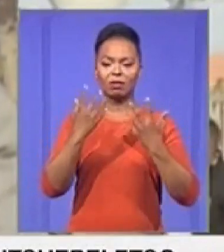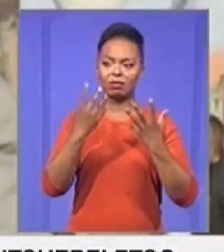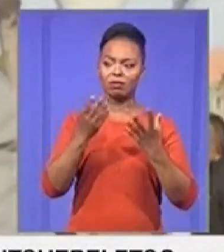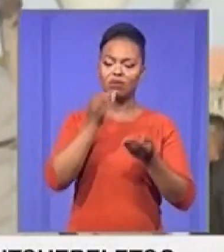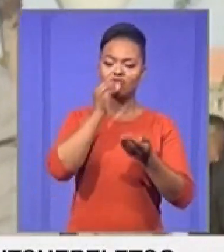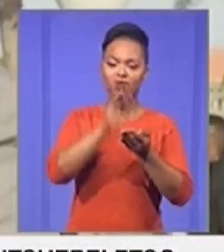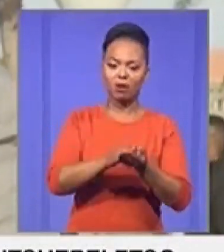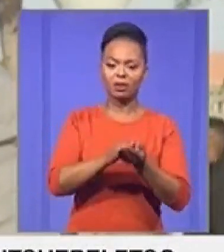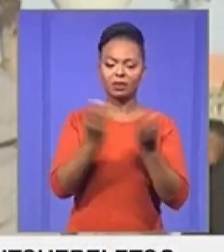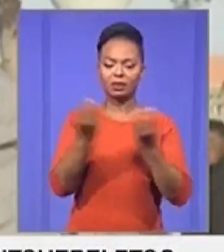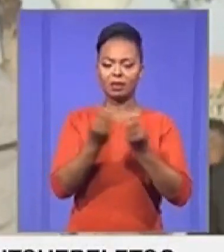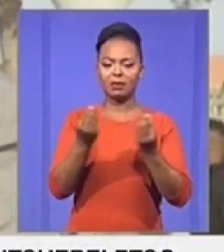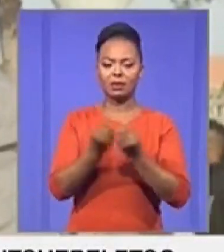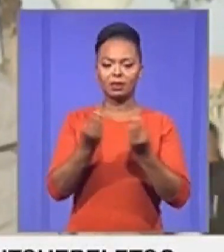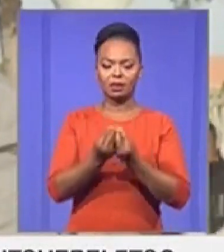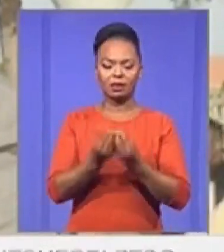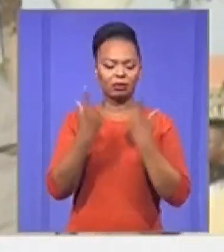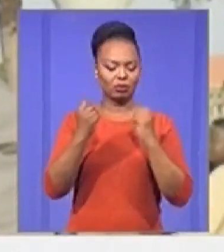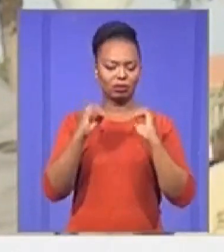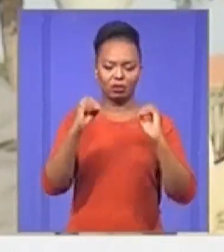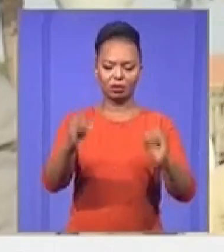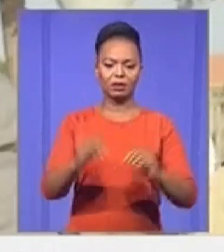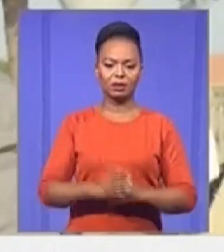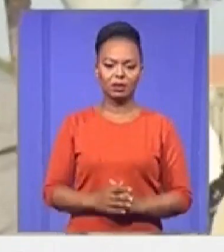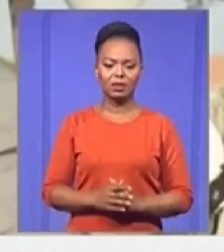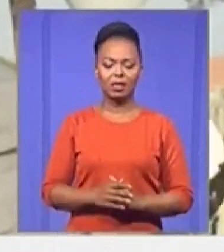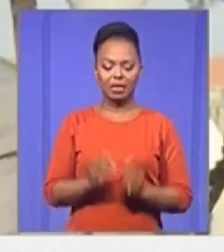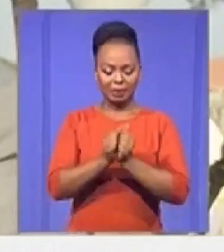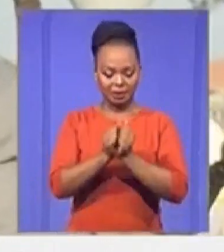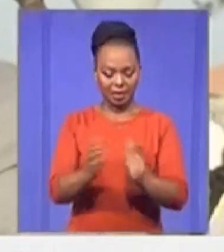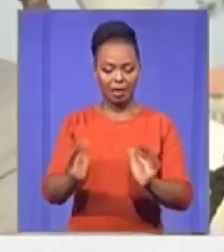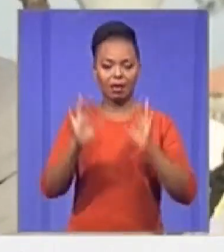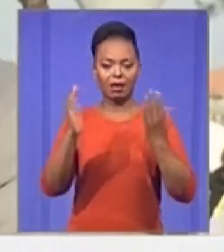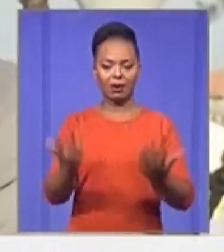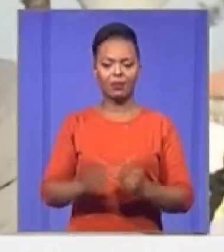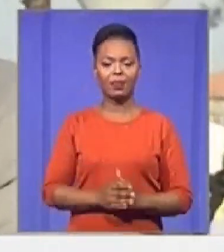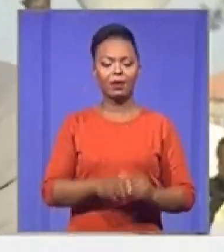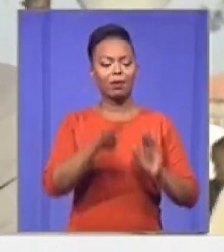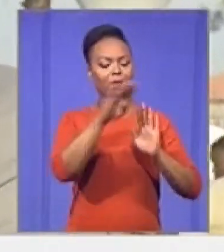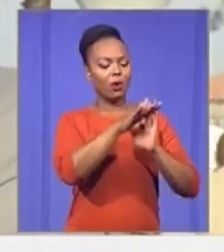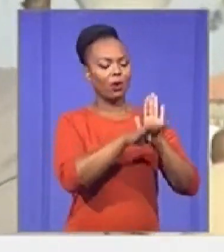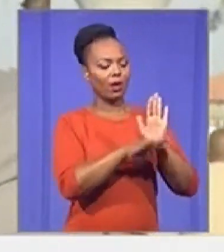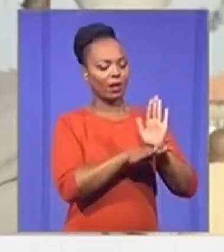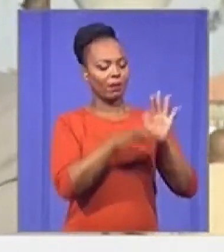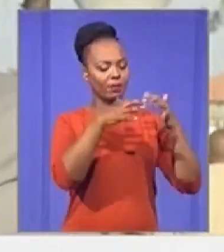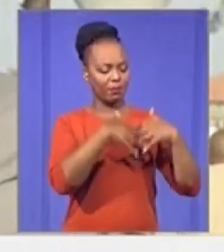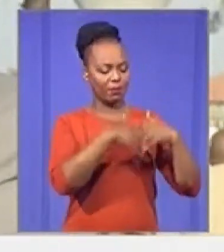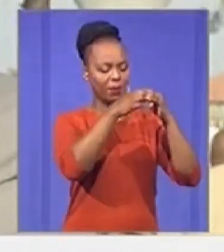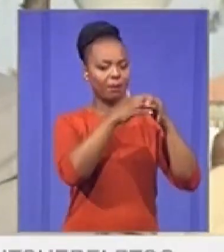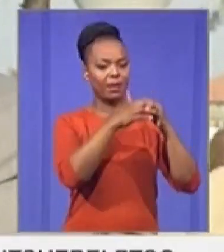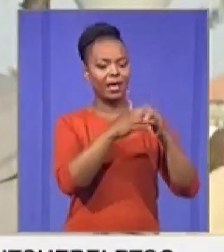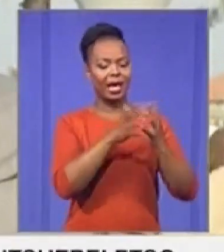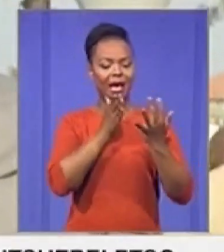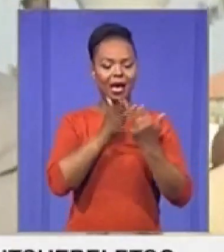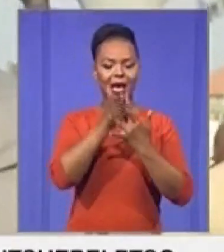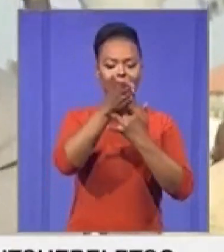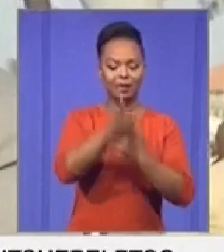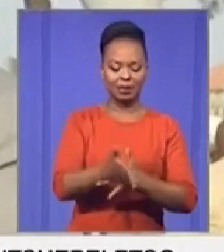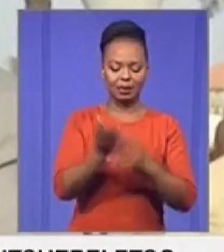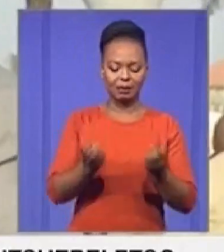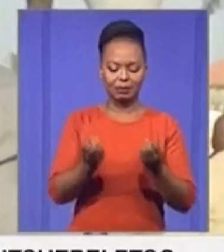baagi rona re tirkadile ka lenaneo le re le bitsang accelerated